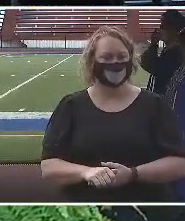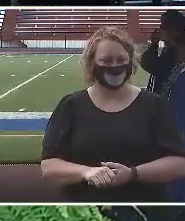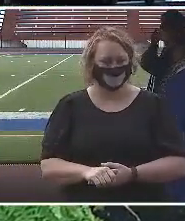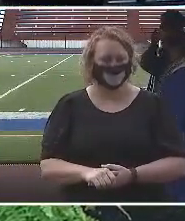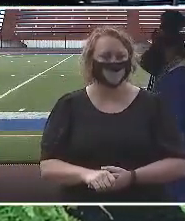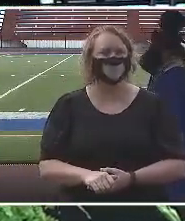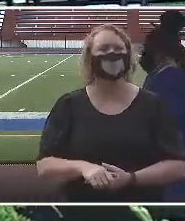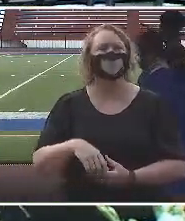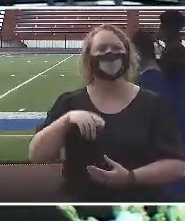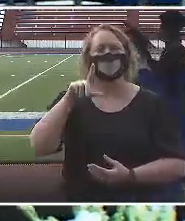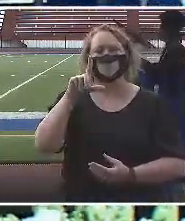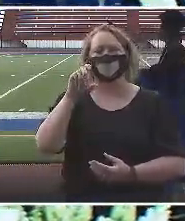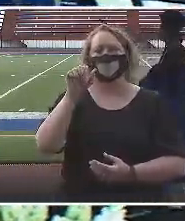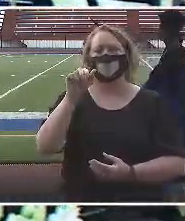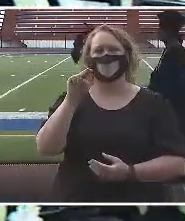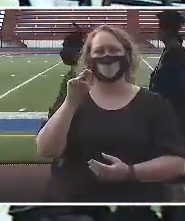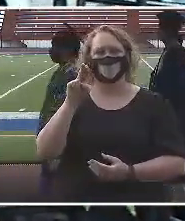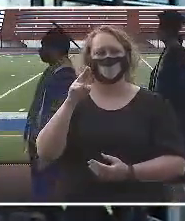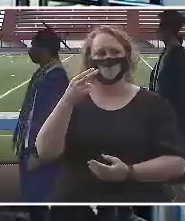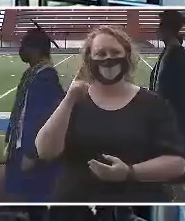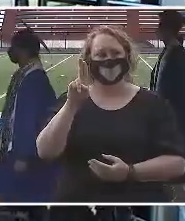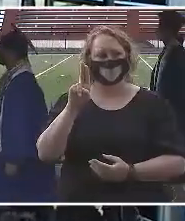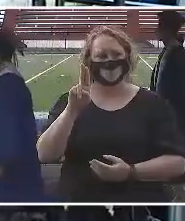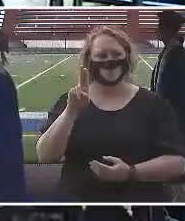Keanu Hector.